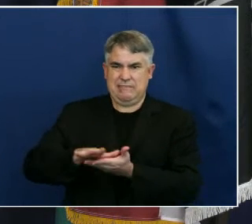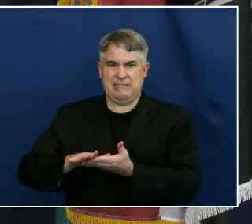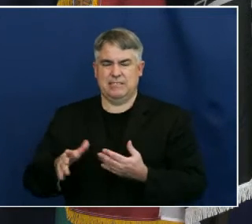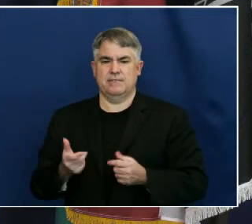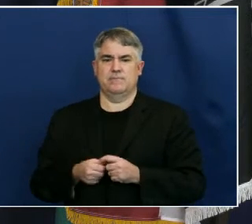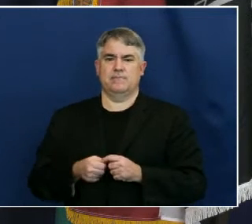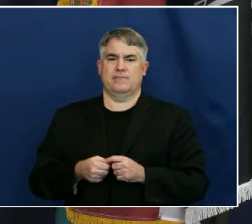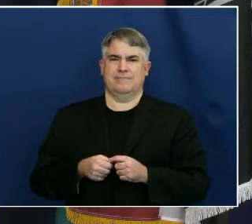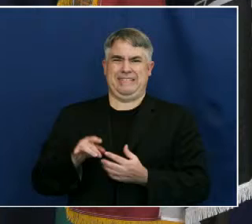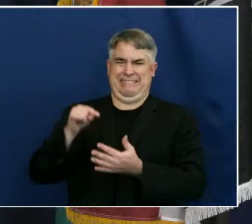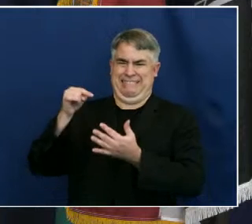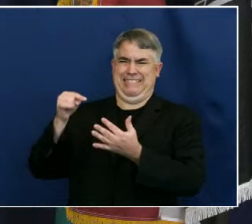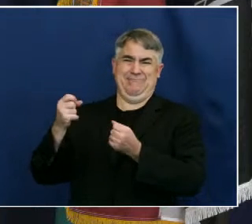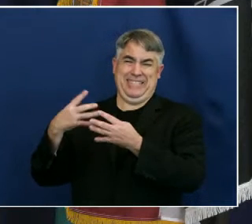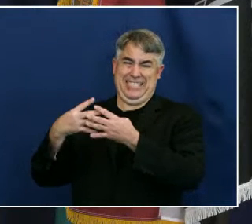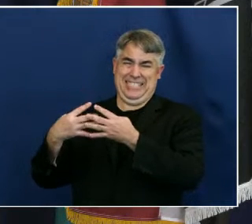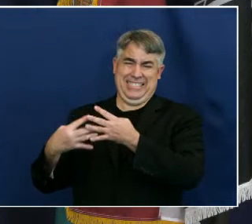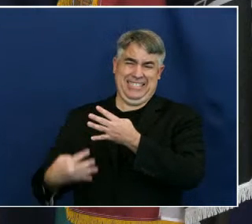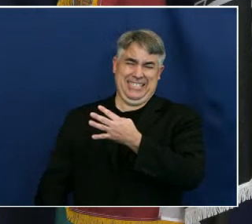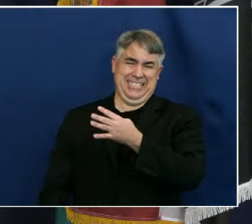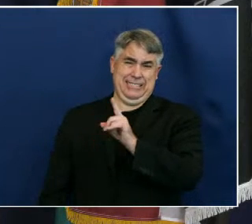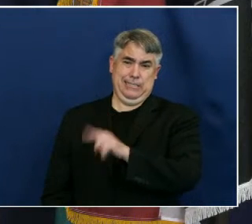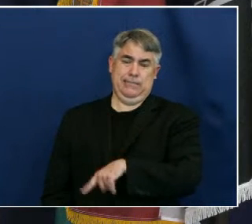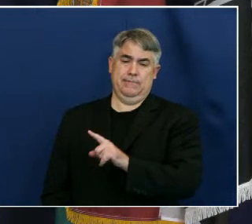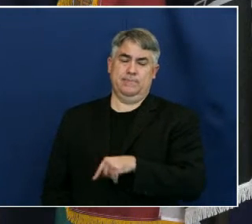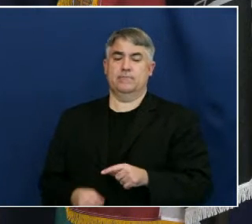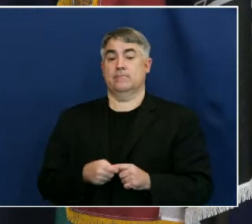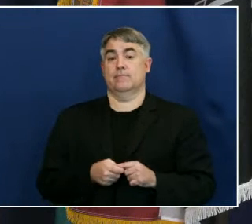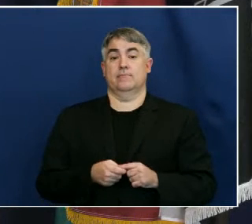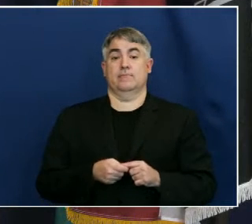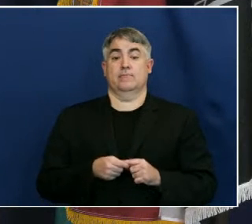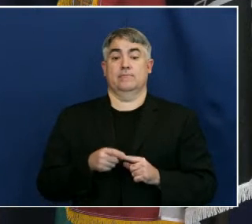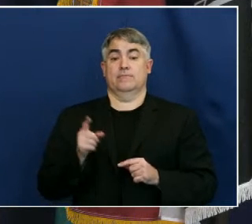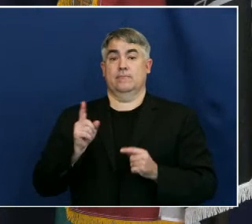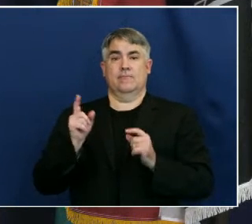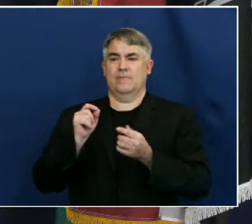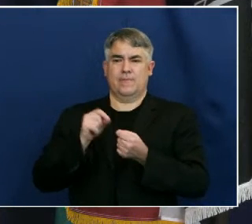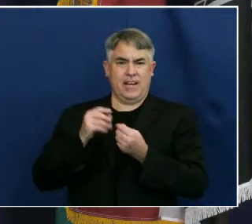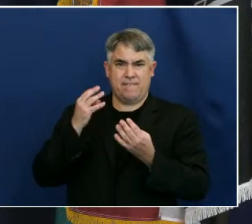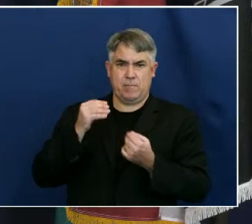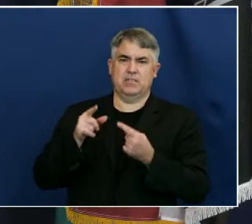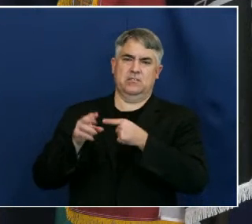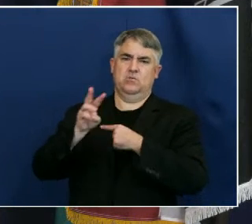folks who are tied up in those, and we'll get those detailed bullet points up on our website today.